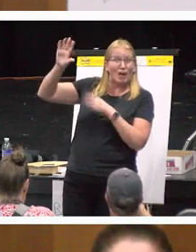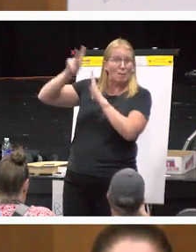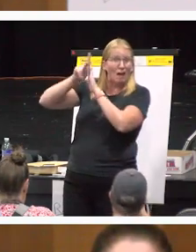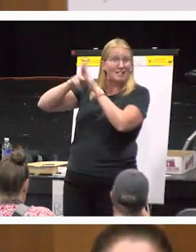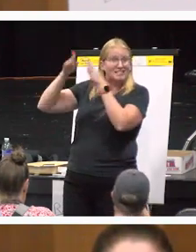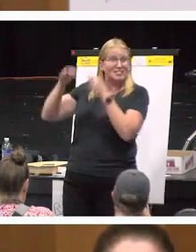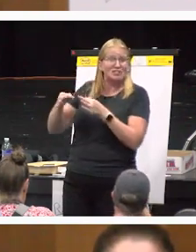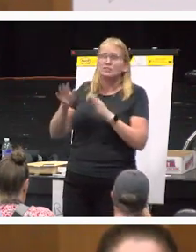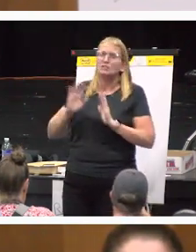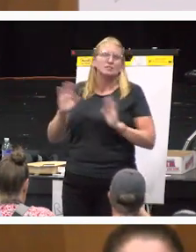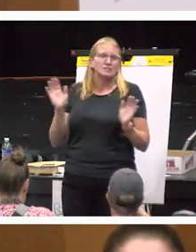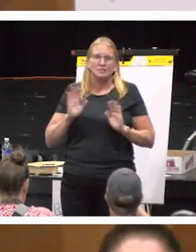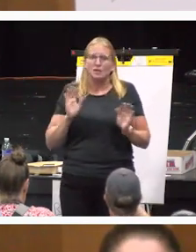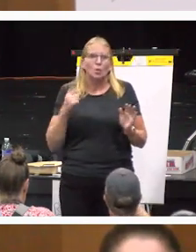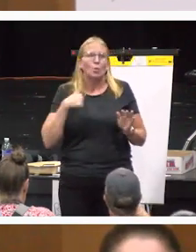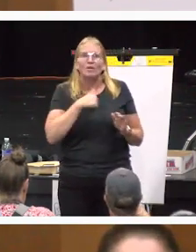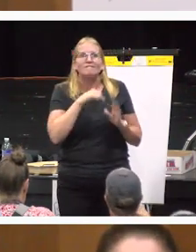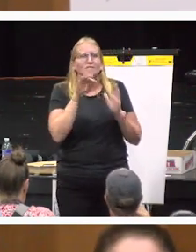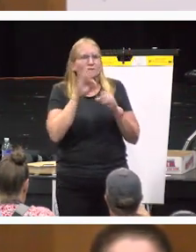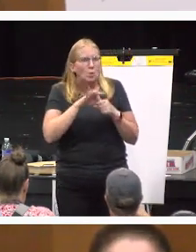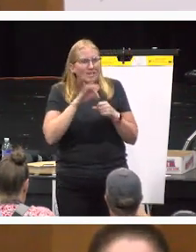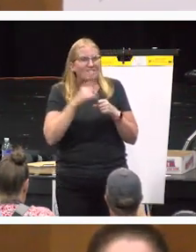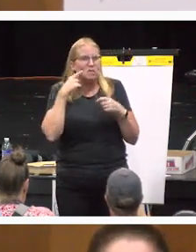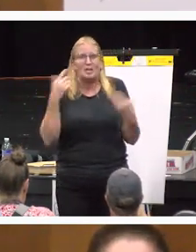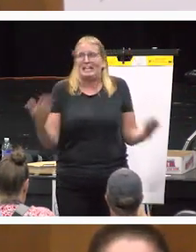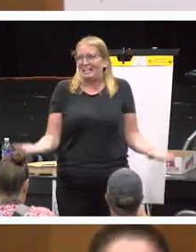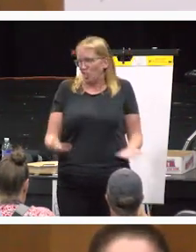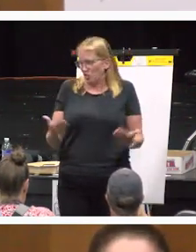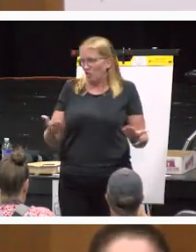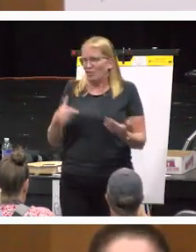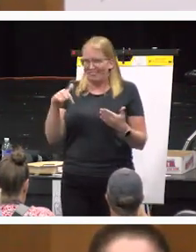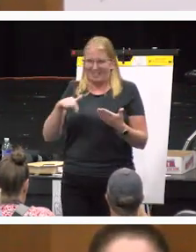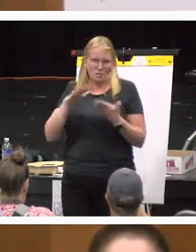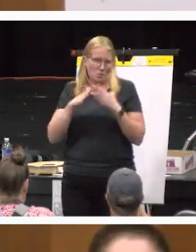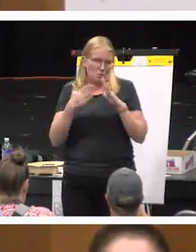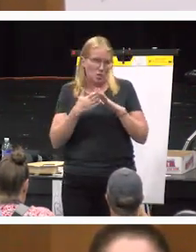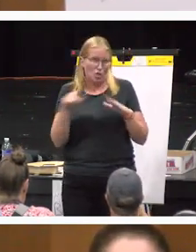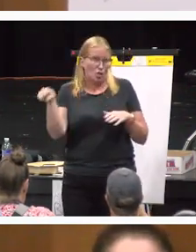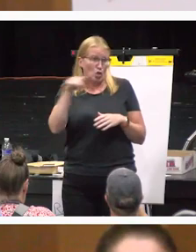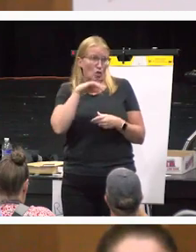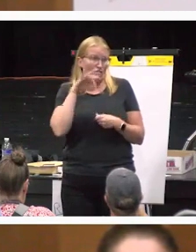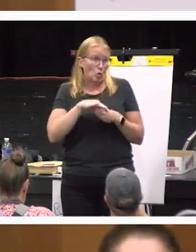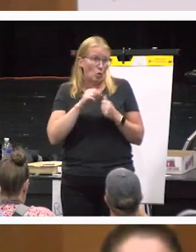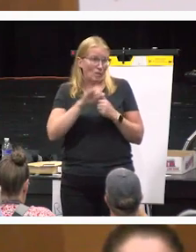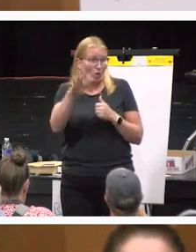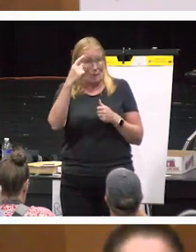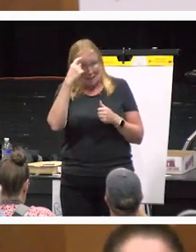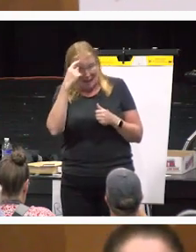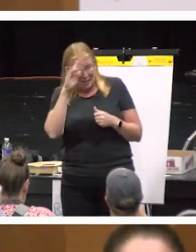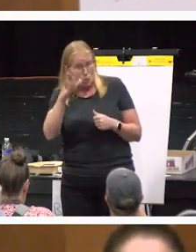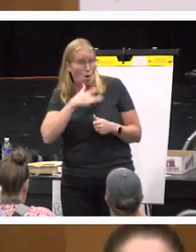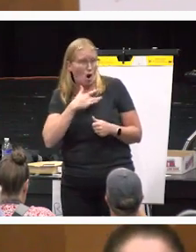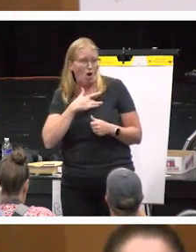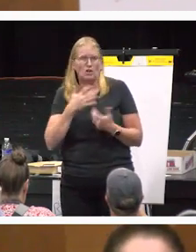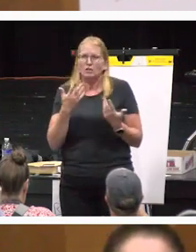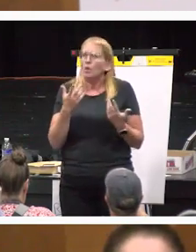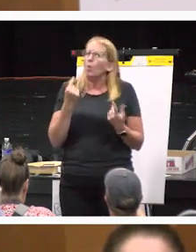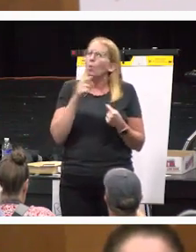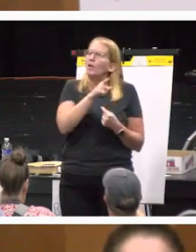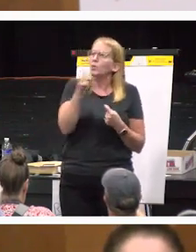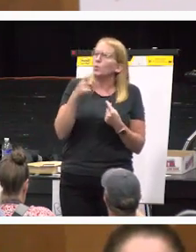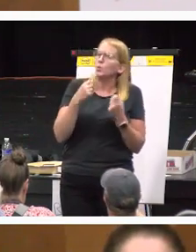right? We're in Montpelier. And when you're voting with your mind, but also your heart. What would you stand